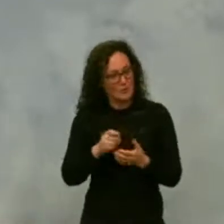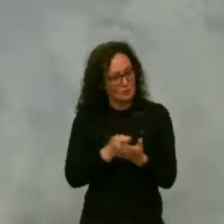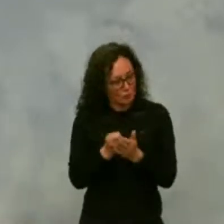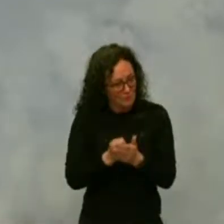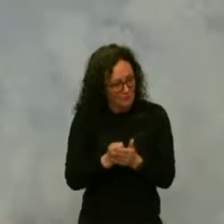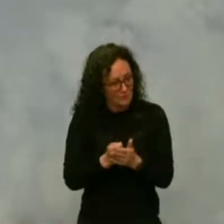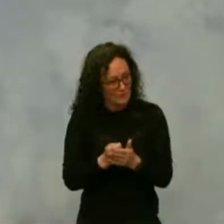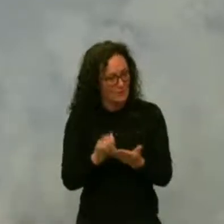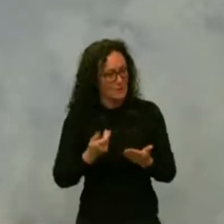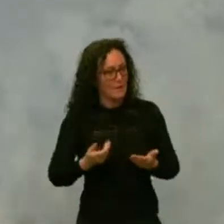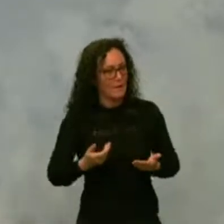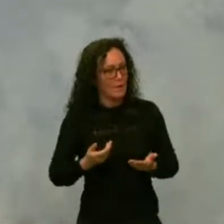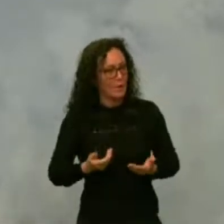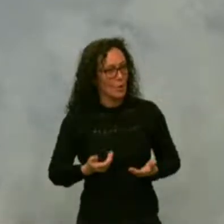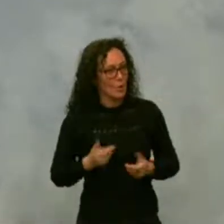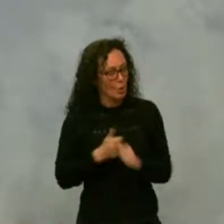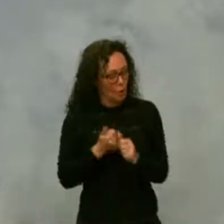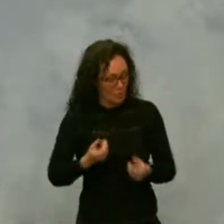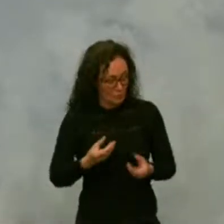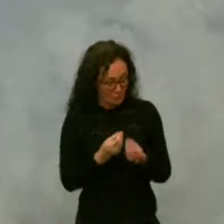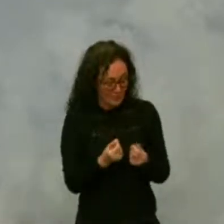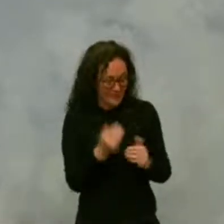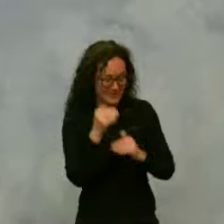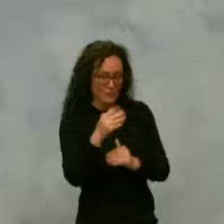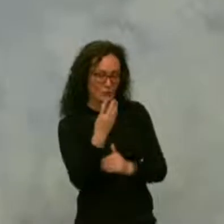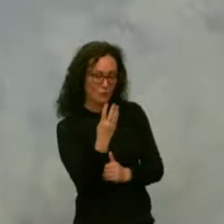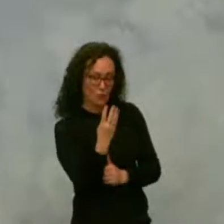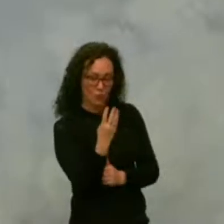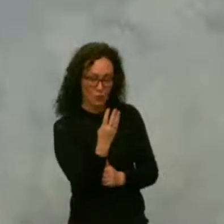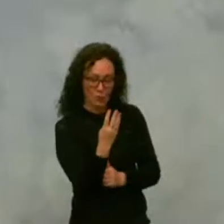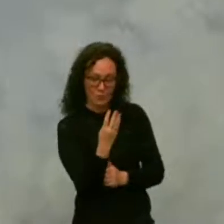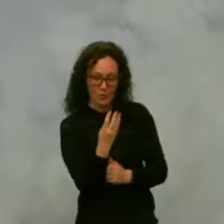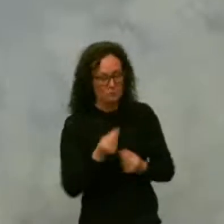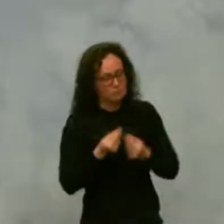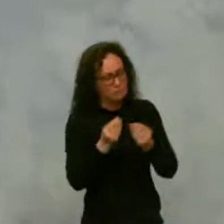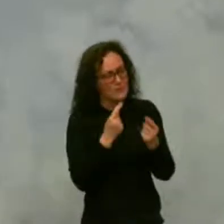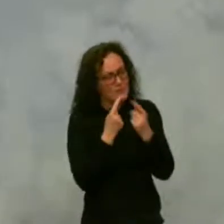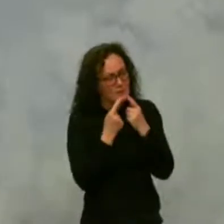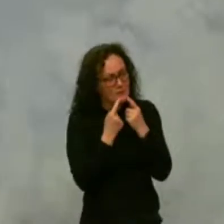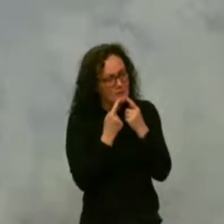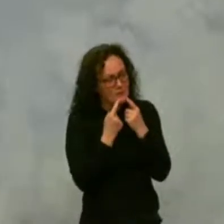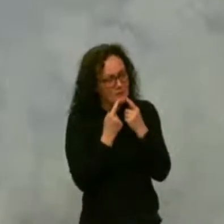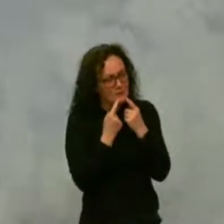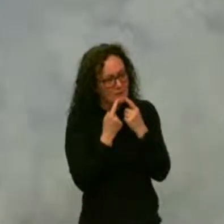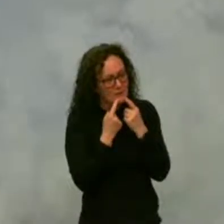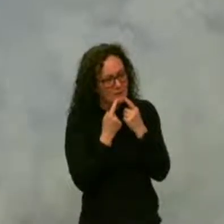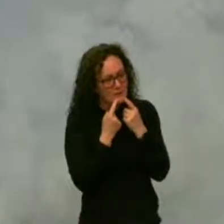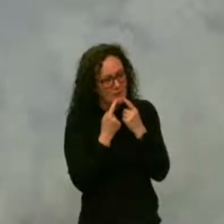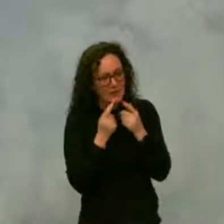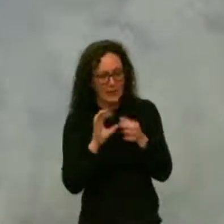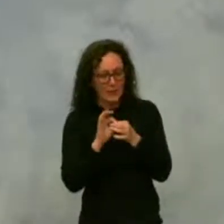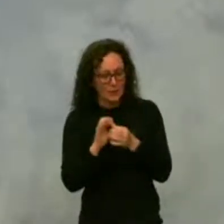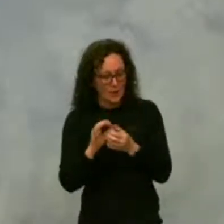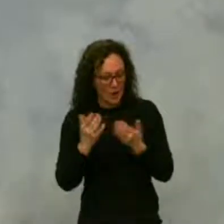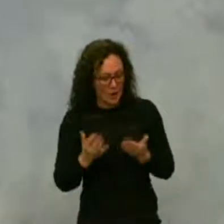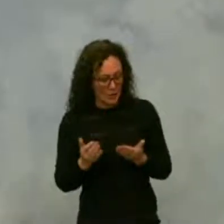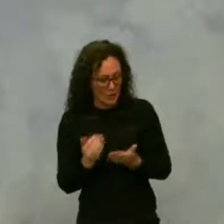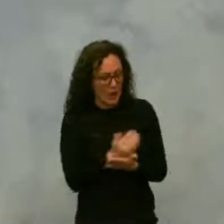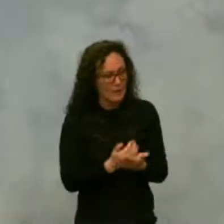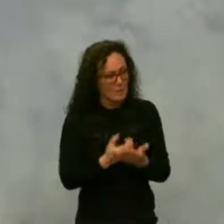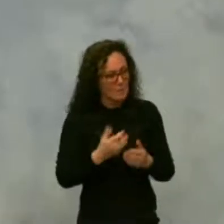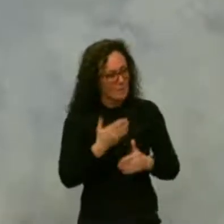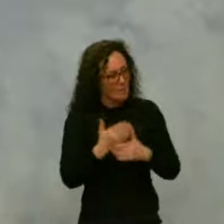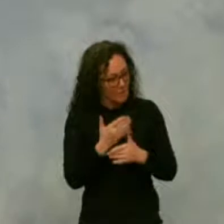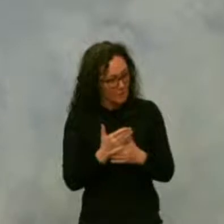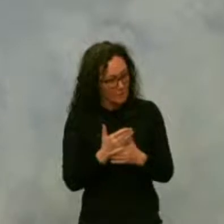Resources. Section 4 of the report provides information in respect to the current collection performance, with more detail provided